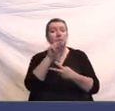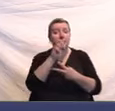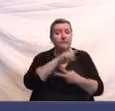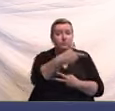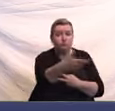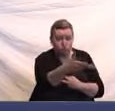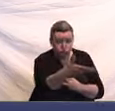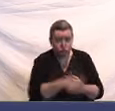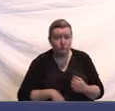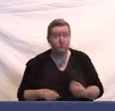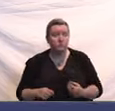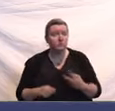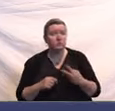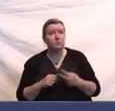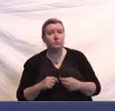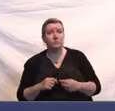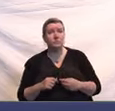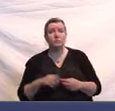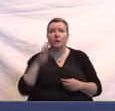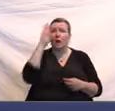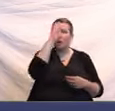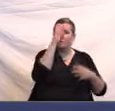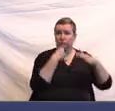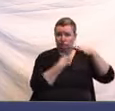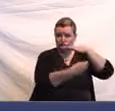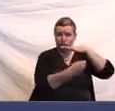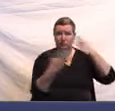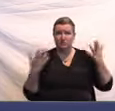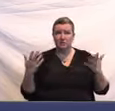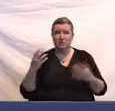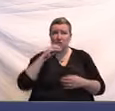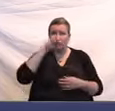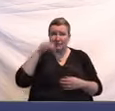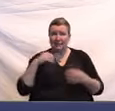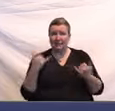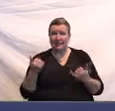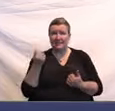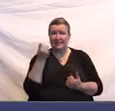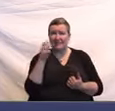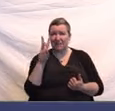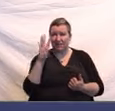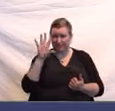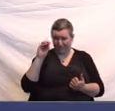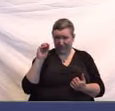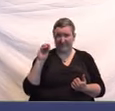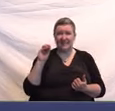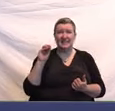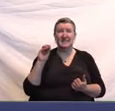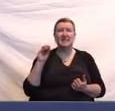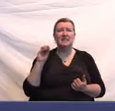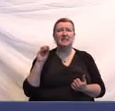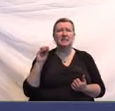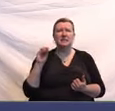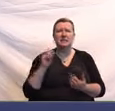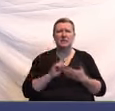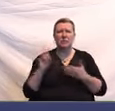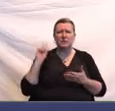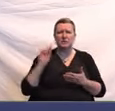The hospitalization rate now is up to 1650. Last Monday, it was 1244. That's an increase